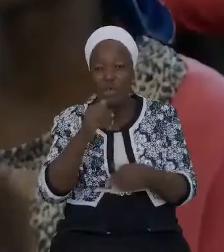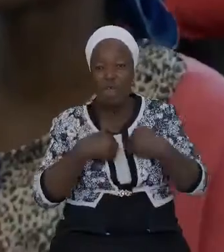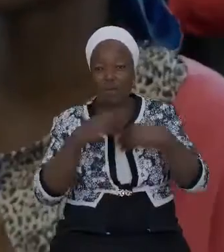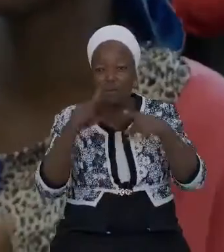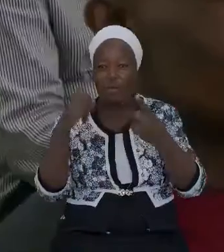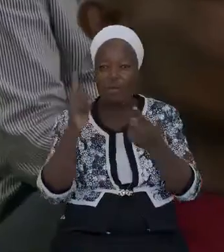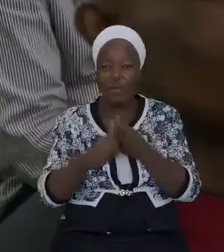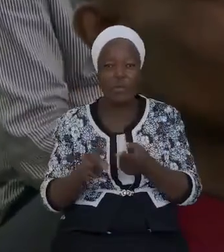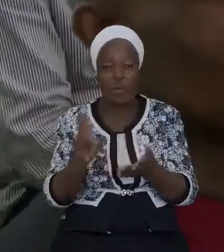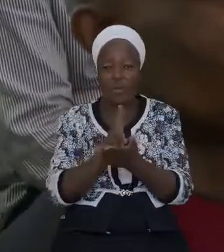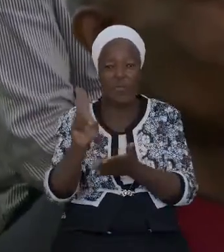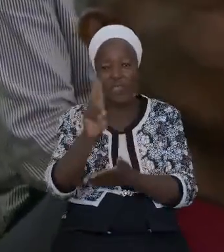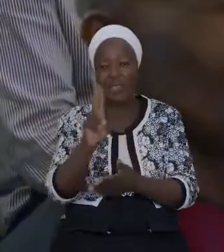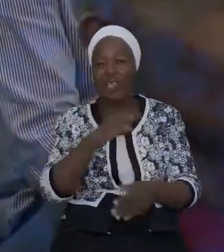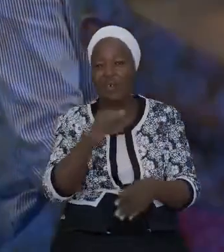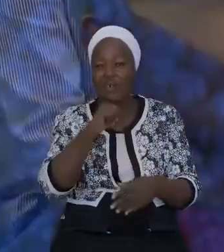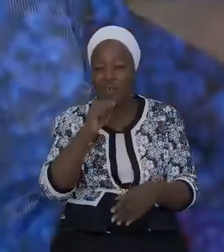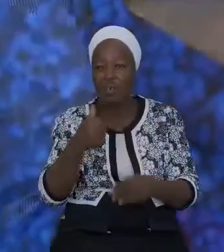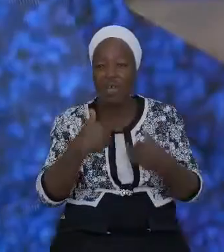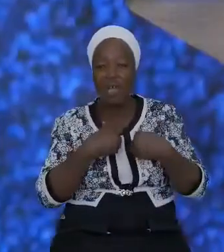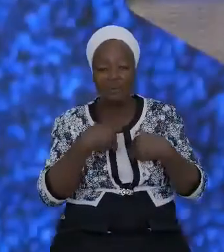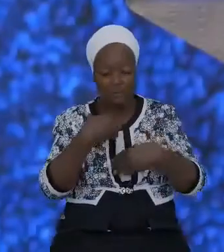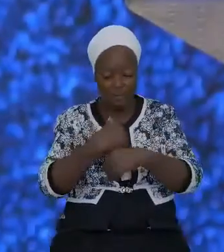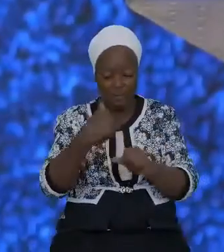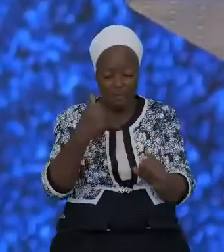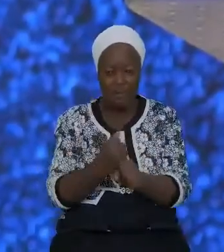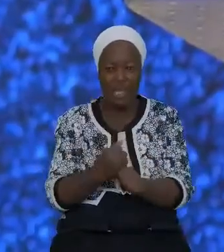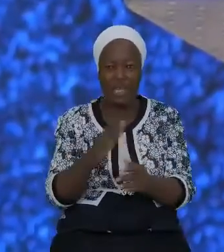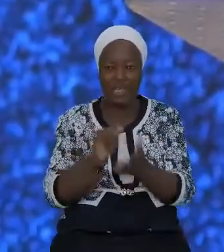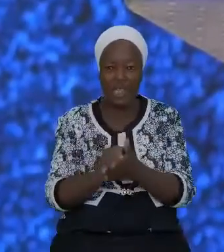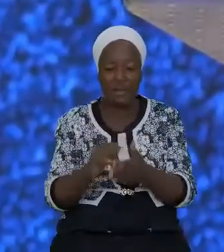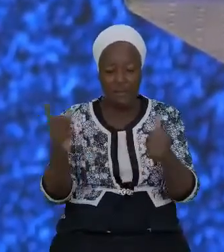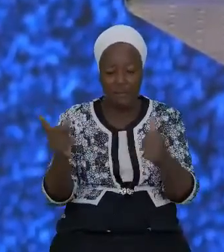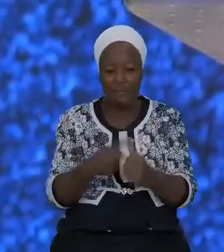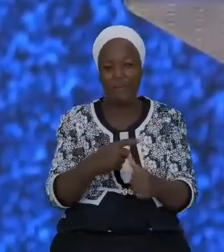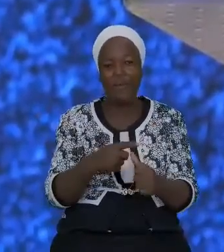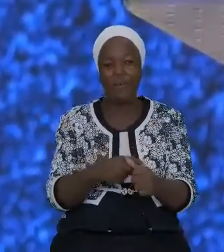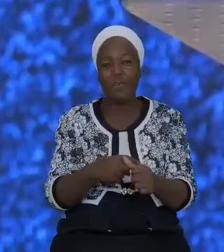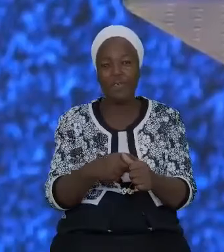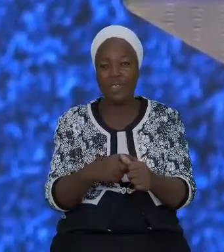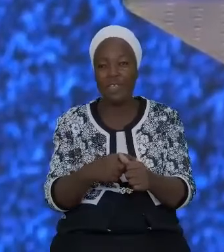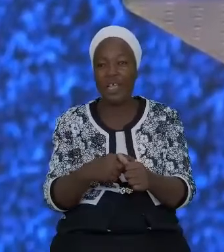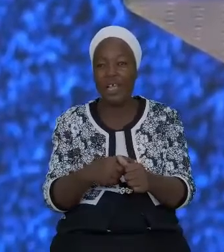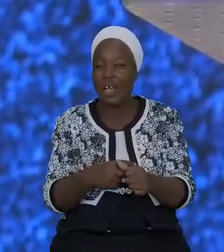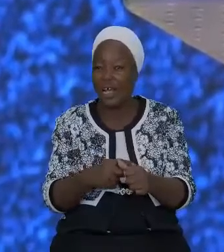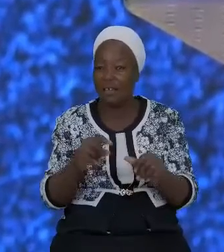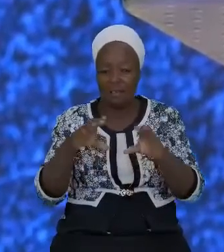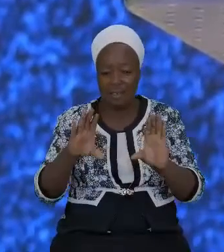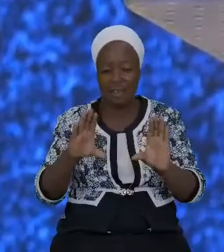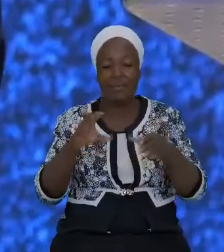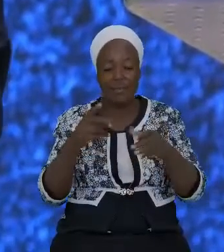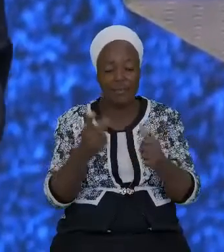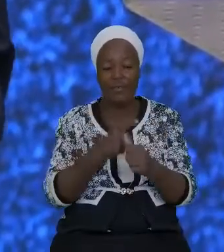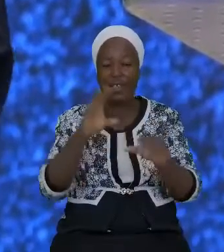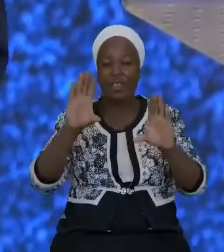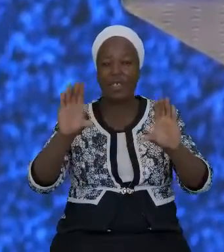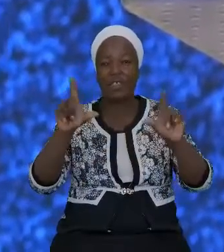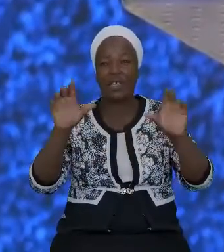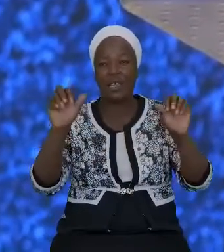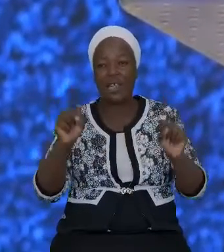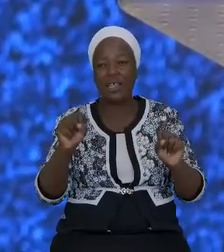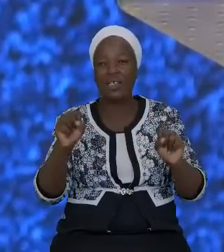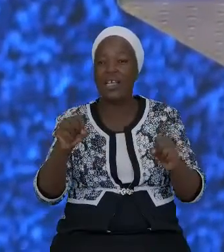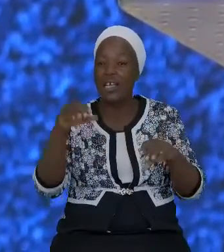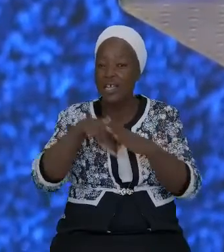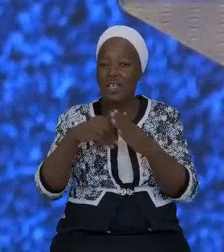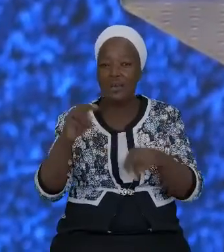to university. I would not have made first class in mathematics. I would not have established Deeper Life